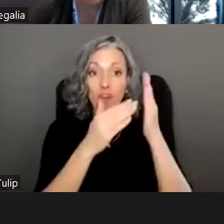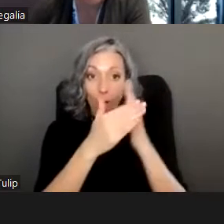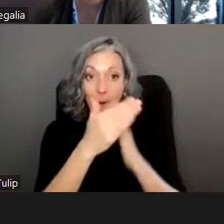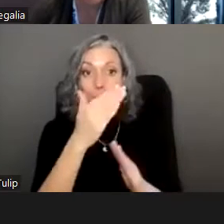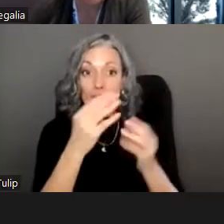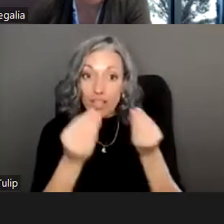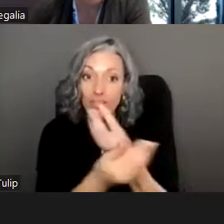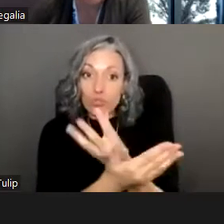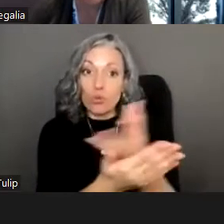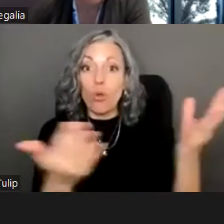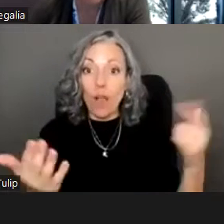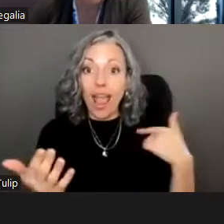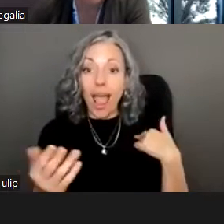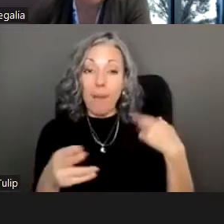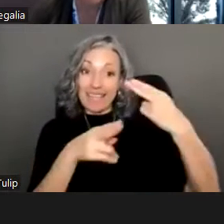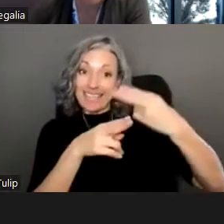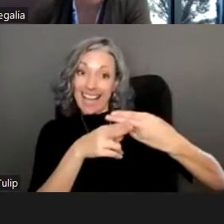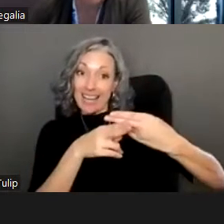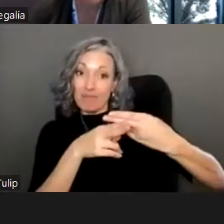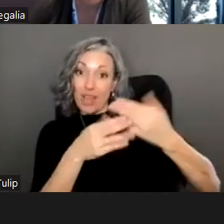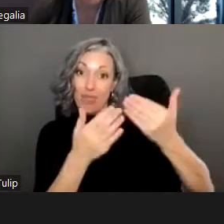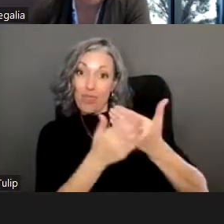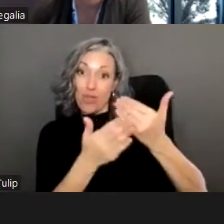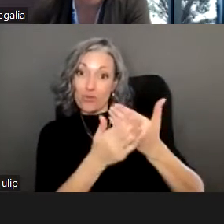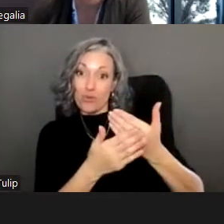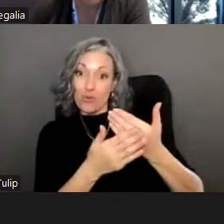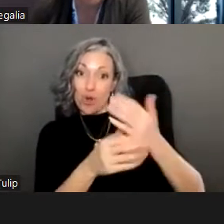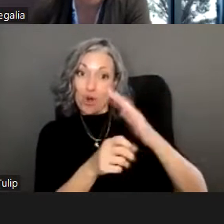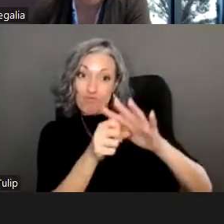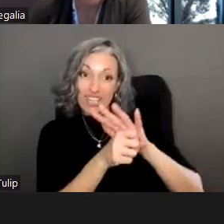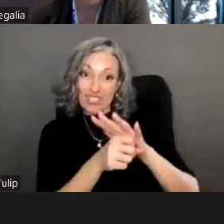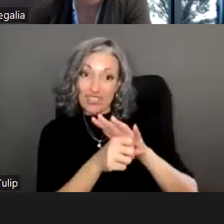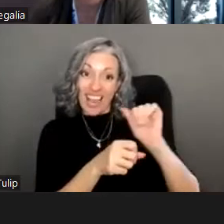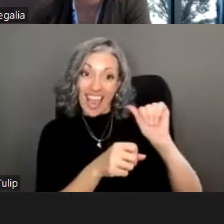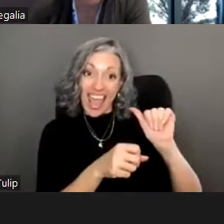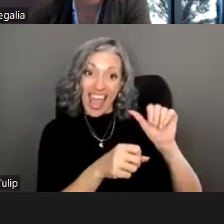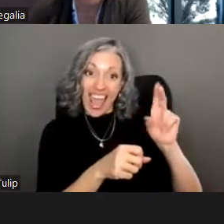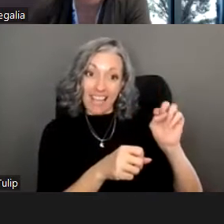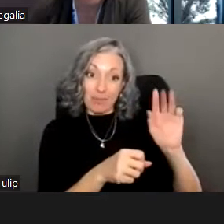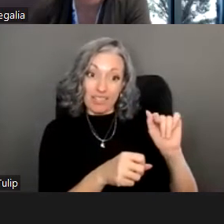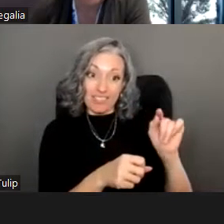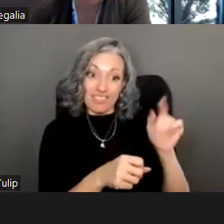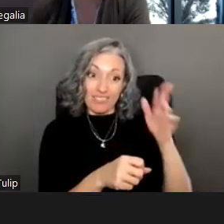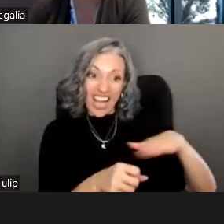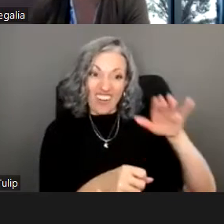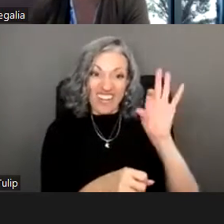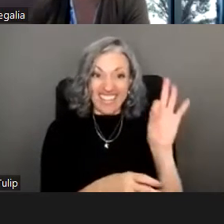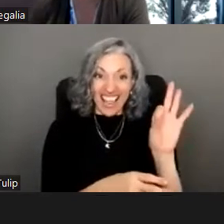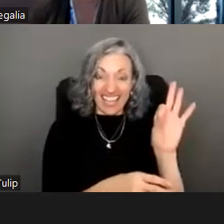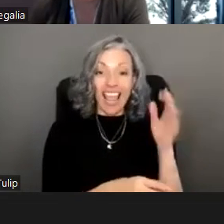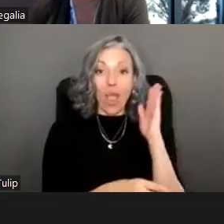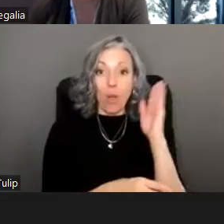let you know that I've been named the new regional administrator of CMS Region 9, and I will